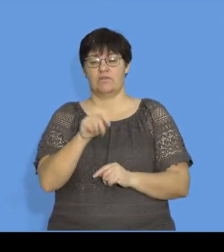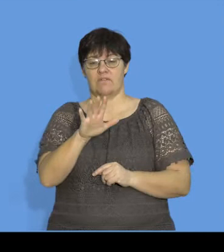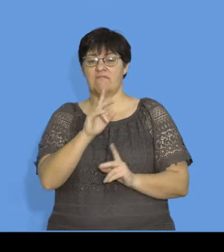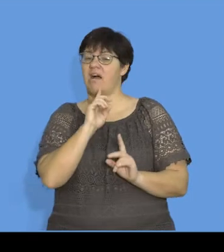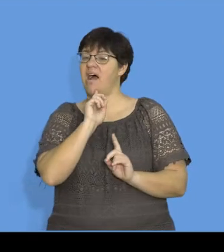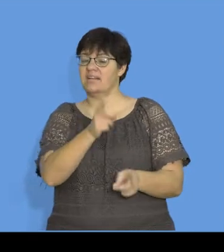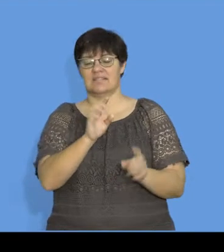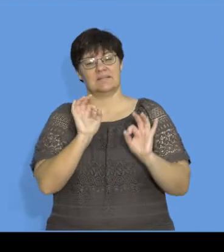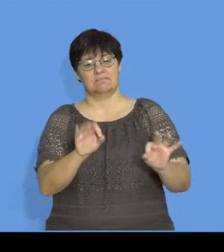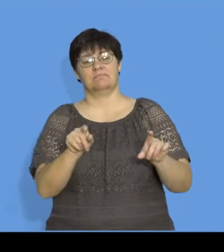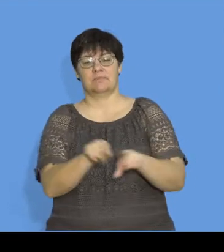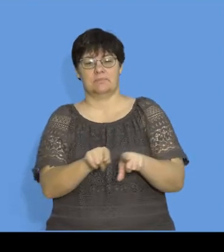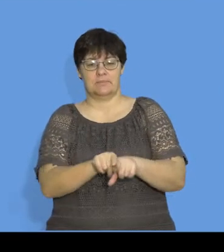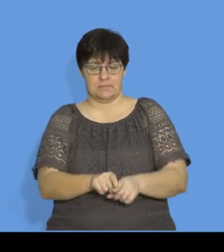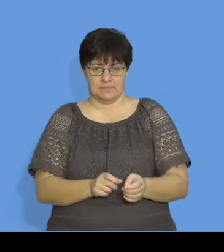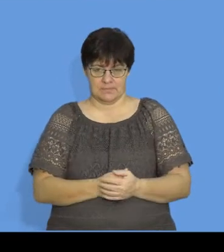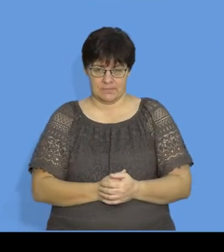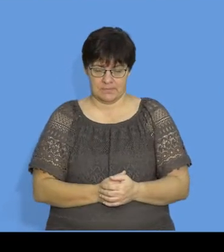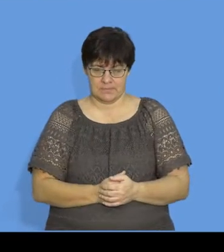same answer.